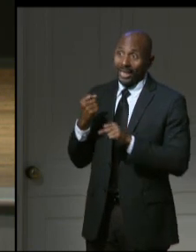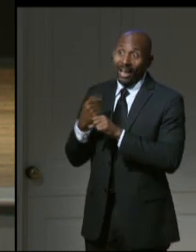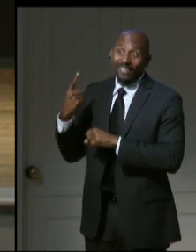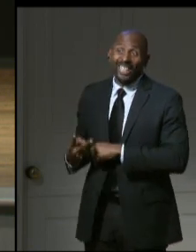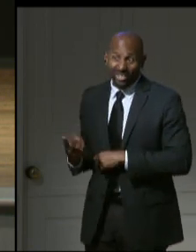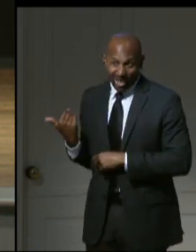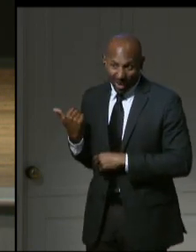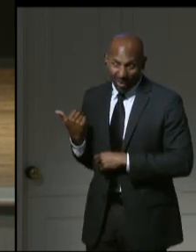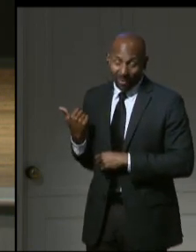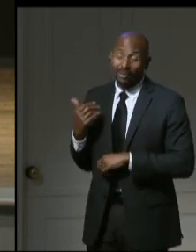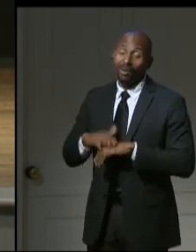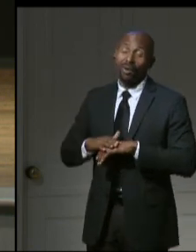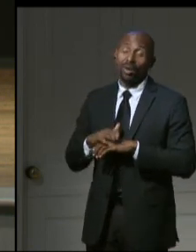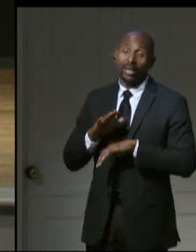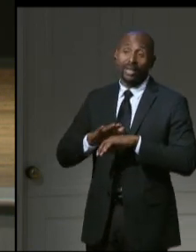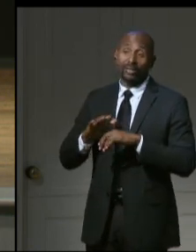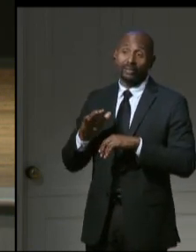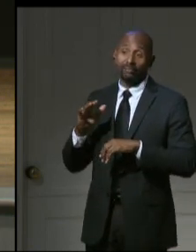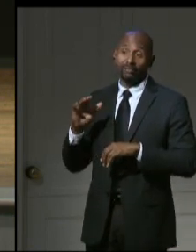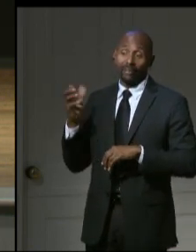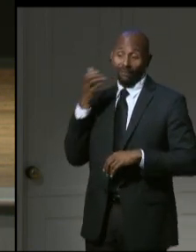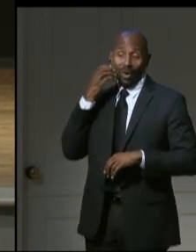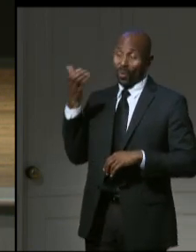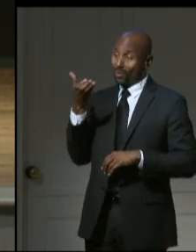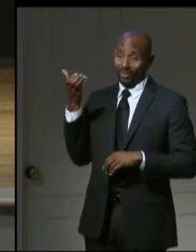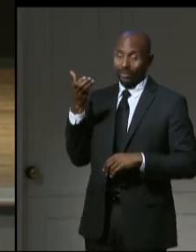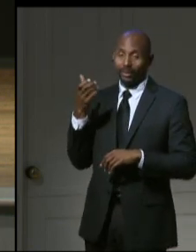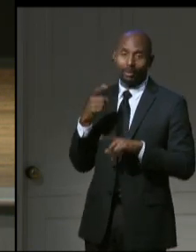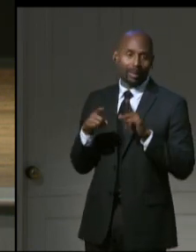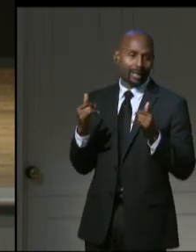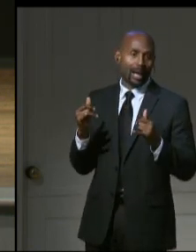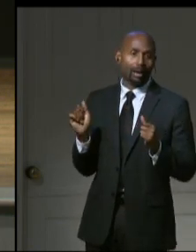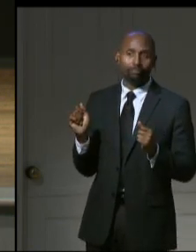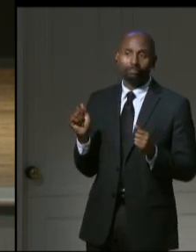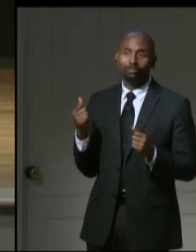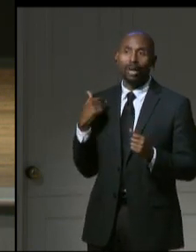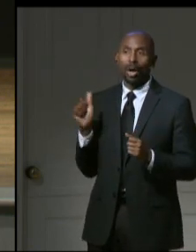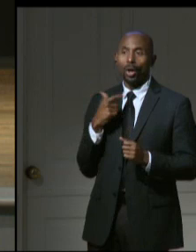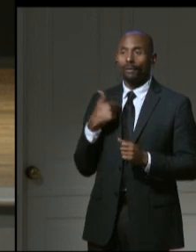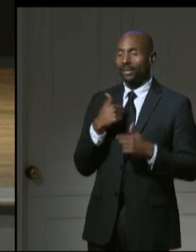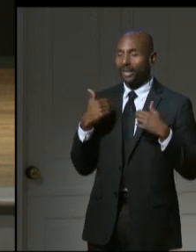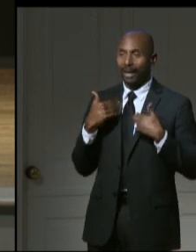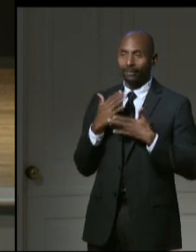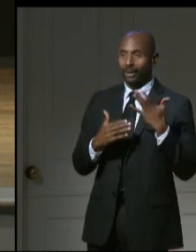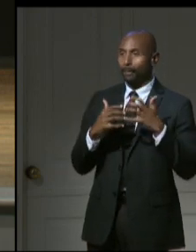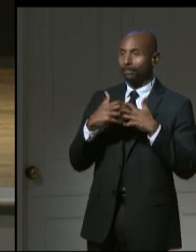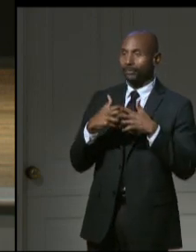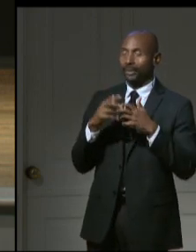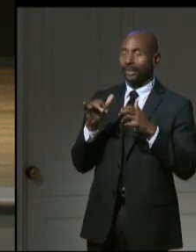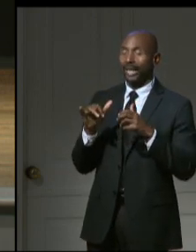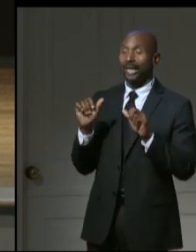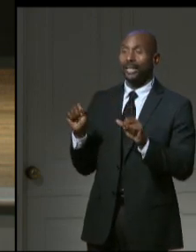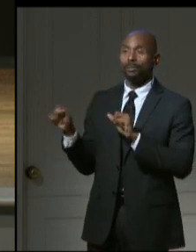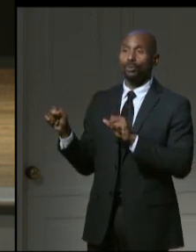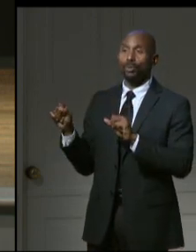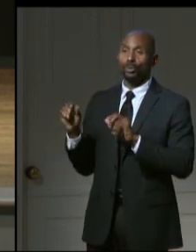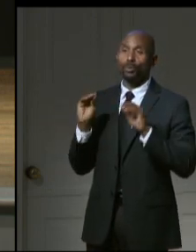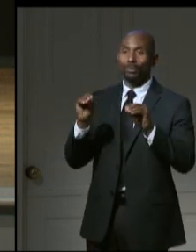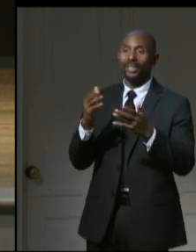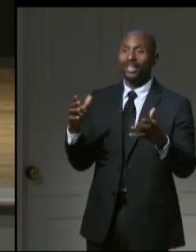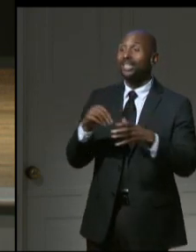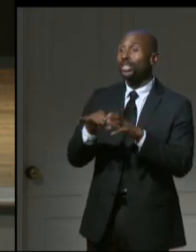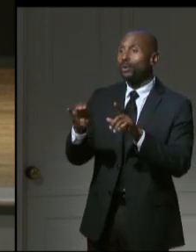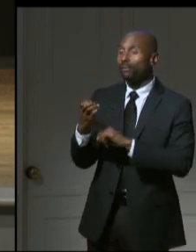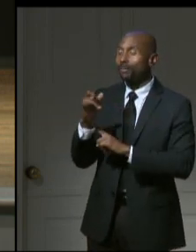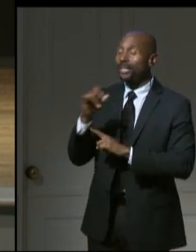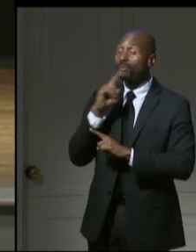on our phones, and now we all probably have a device that's capable of putting things in your environment in a way that's literally